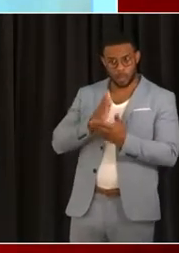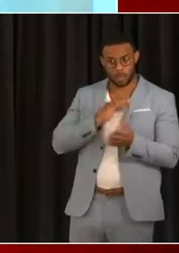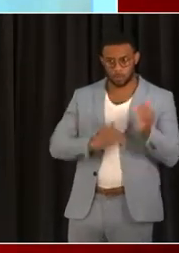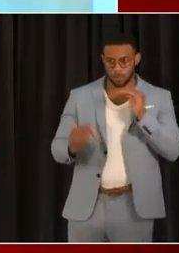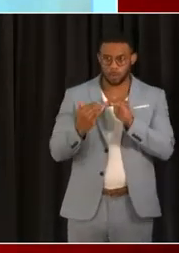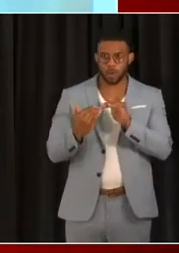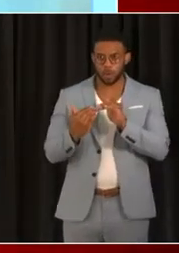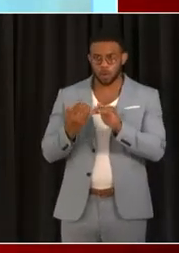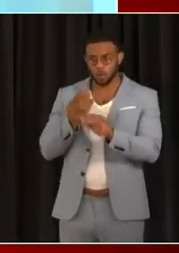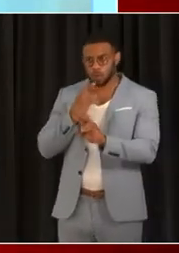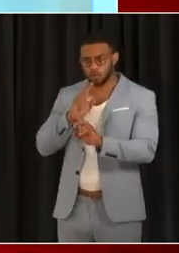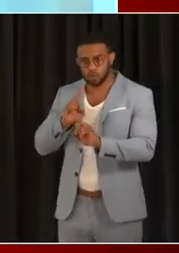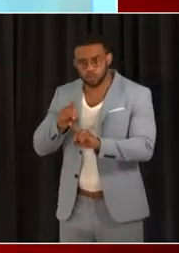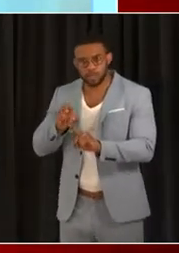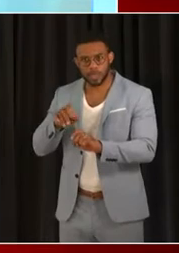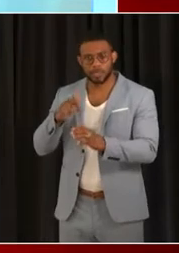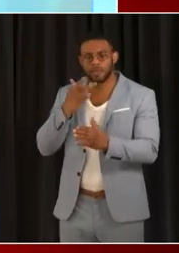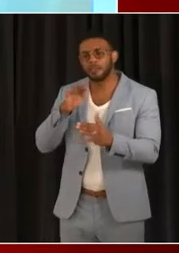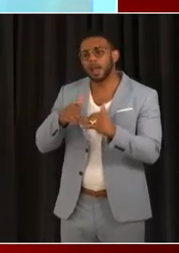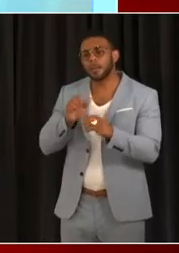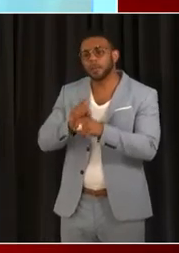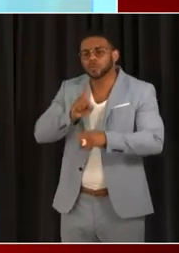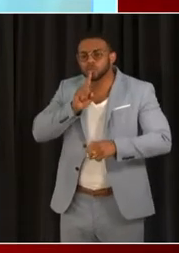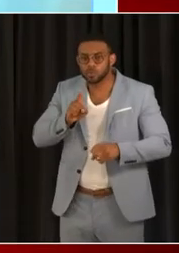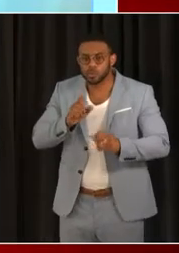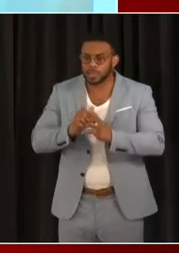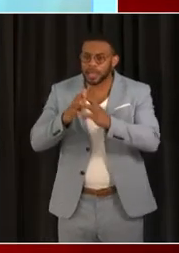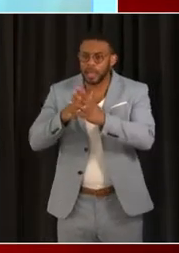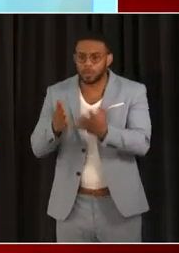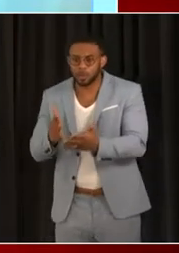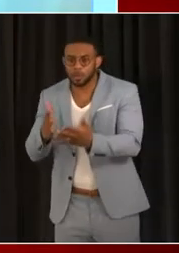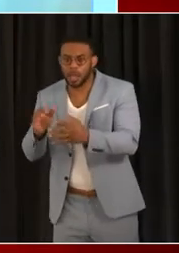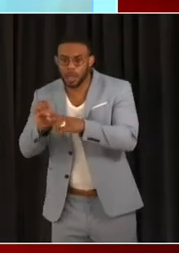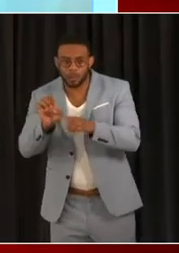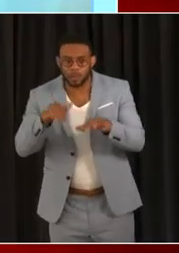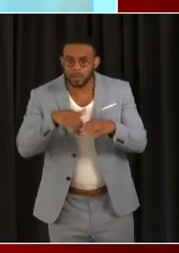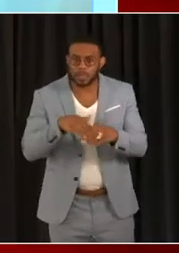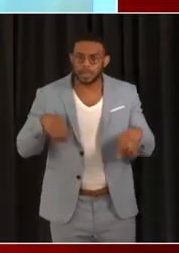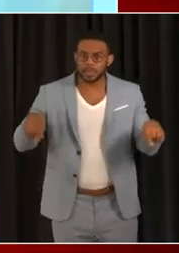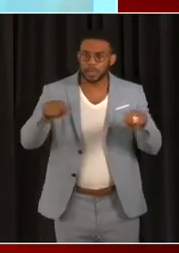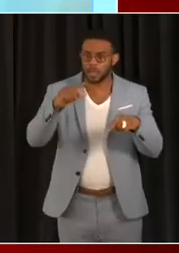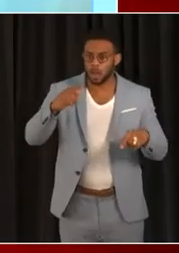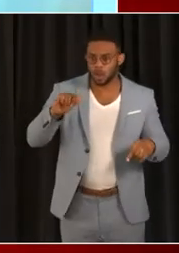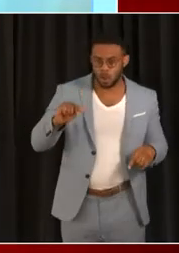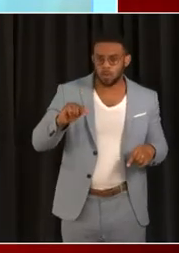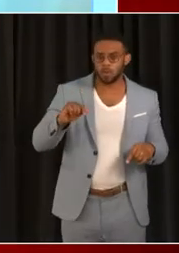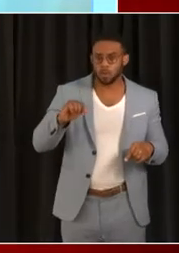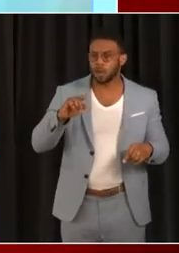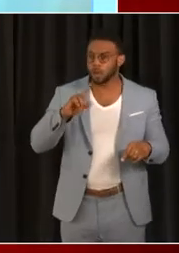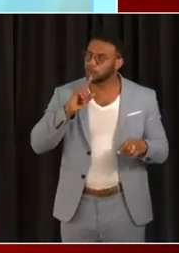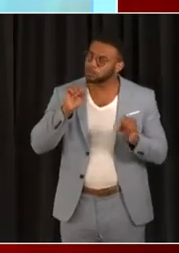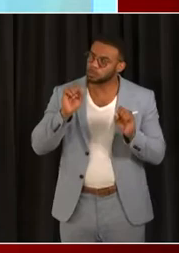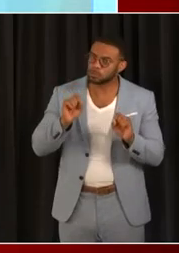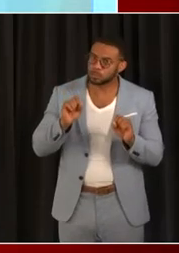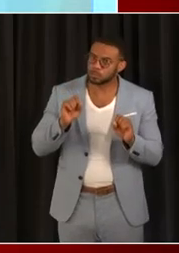right for us to return the favor by making sure those entrepreneurs in go-go